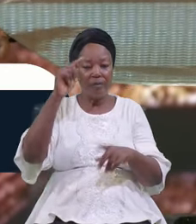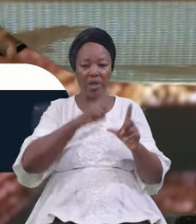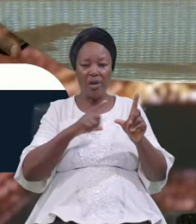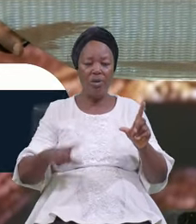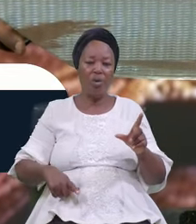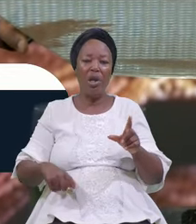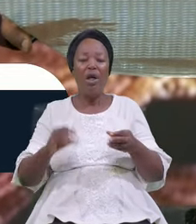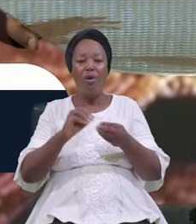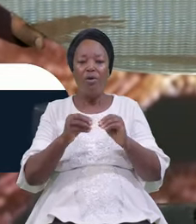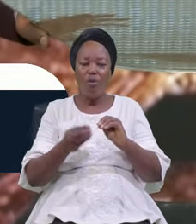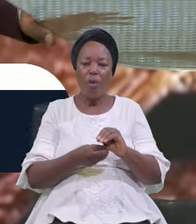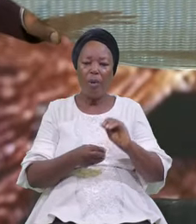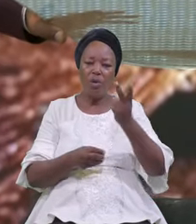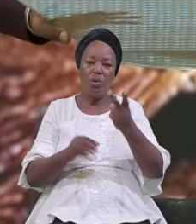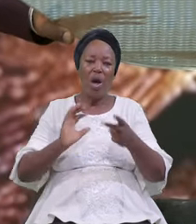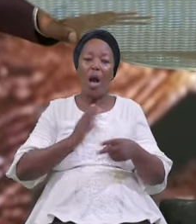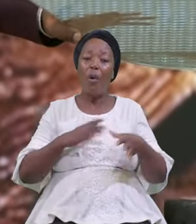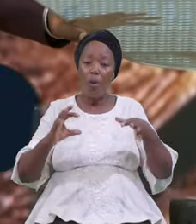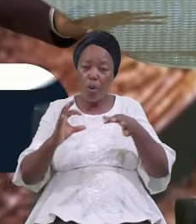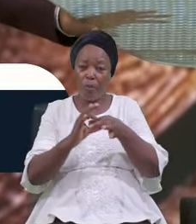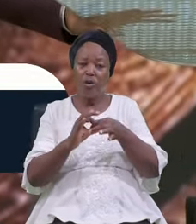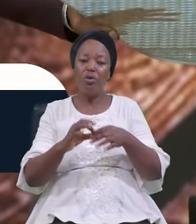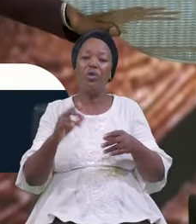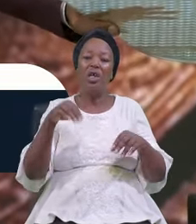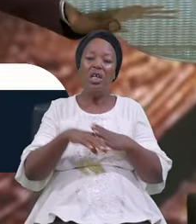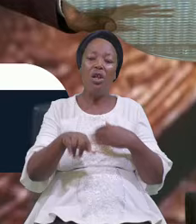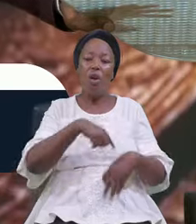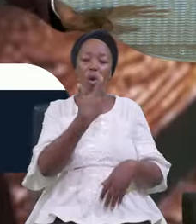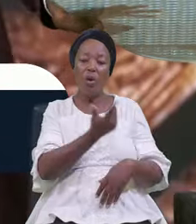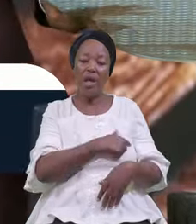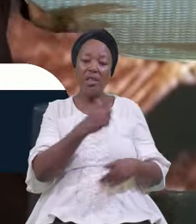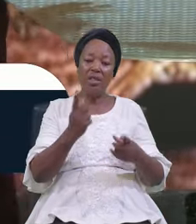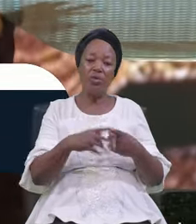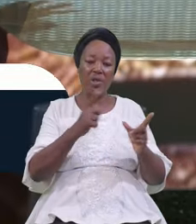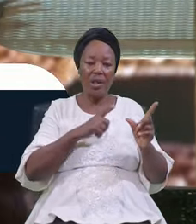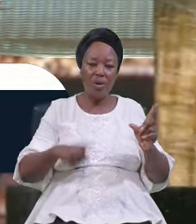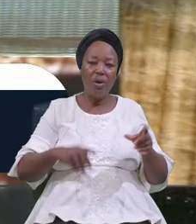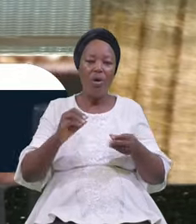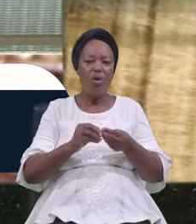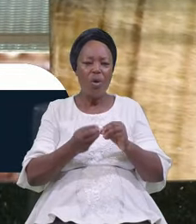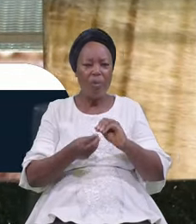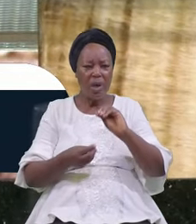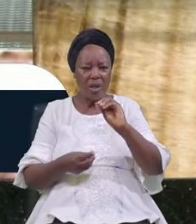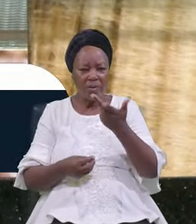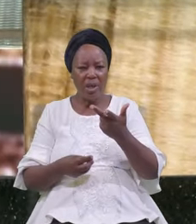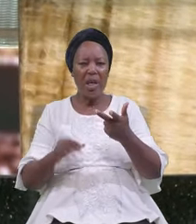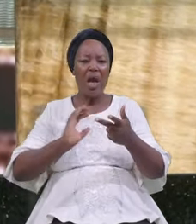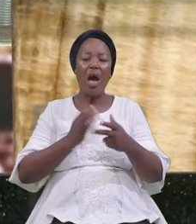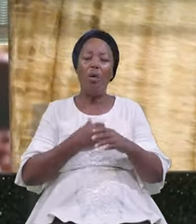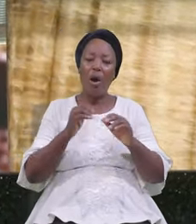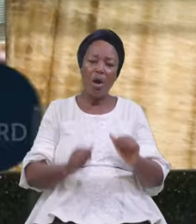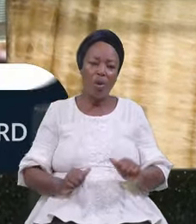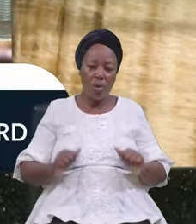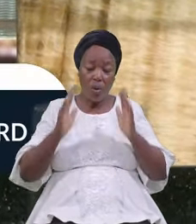two, our cooperation in loyalty to the Lord. Number three, our concentration